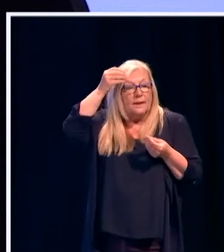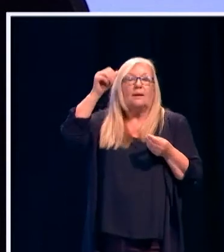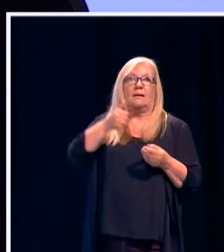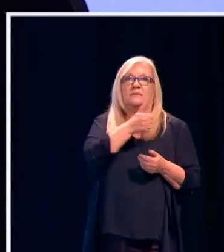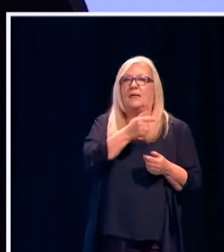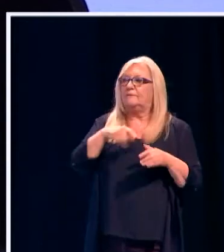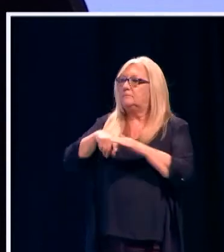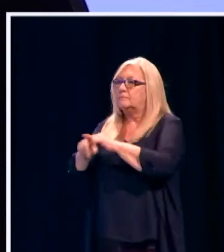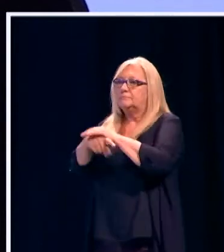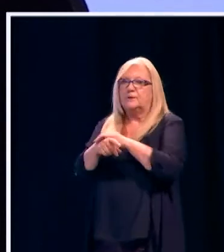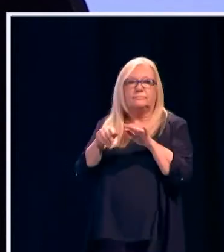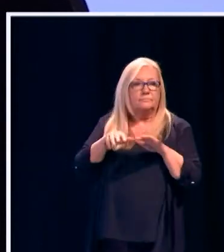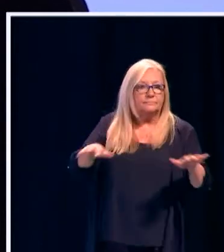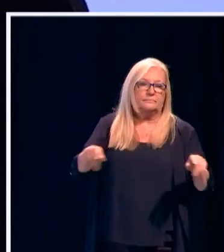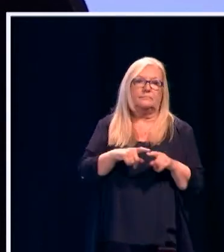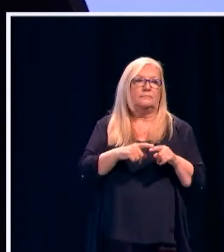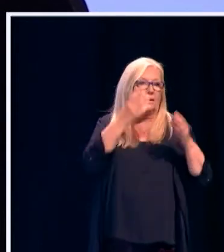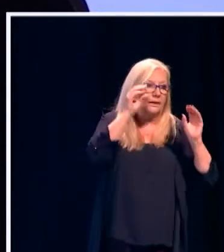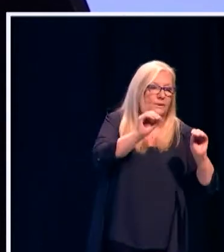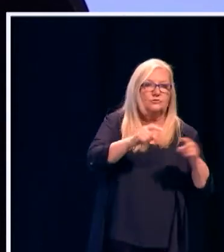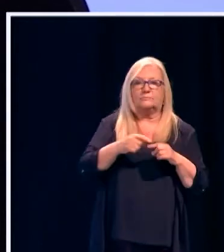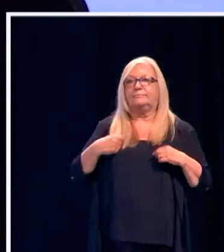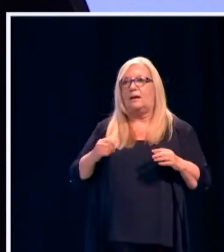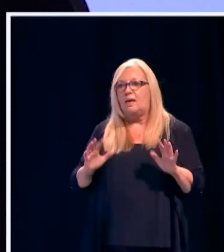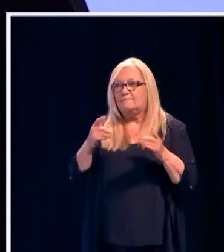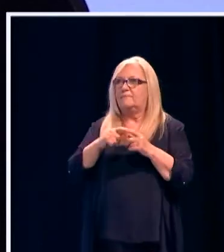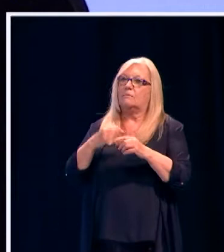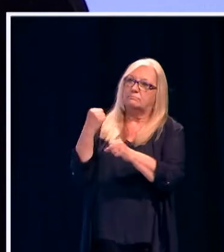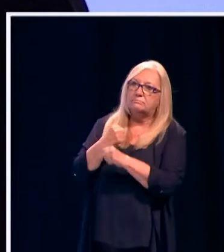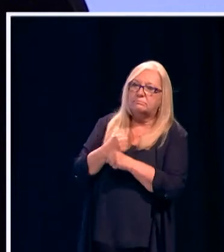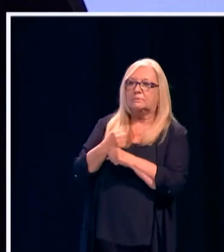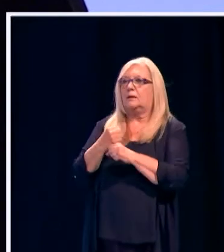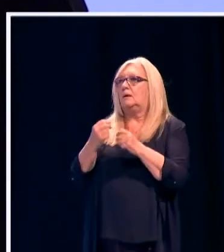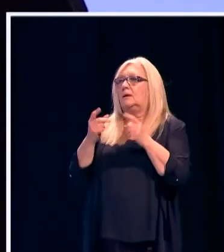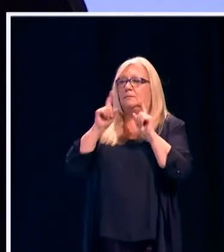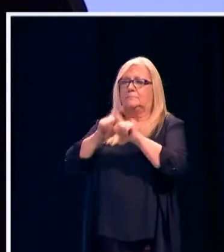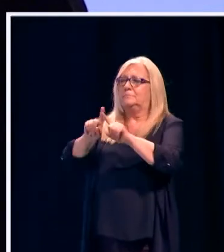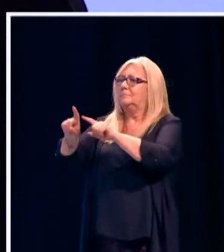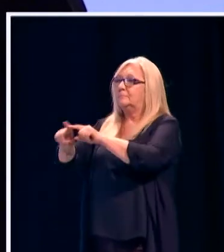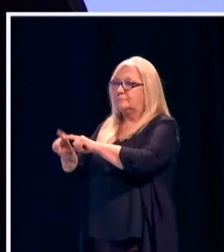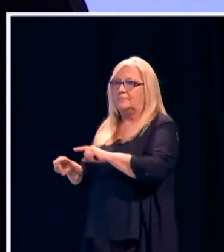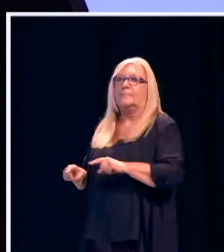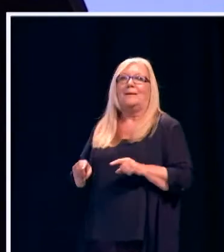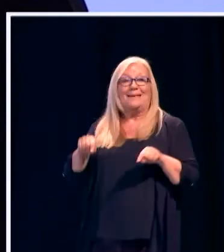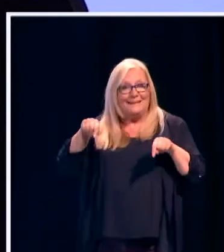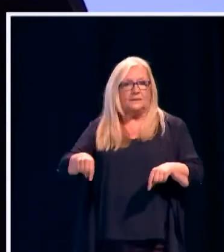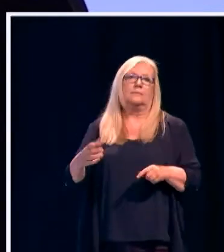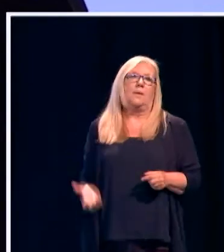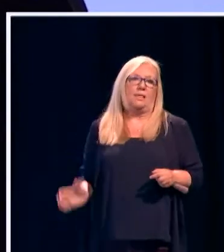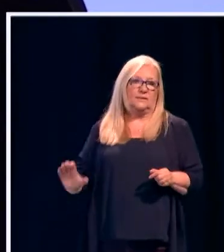like education, employment, health, barrier-free environment of persons with disability in